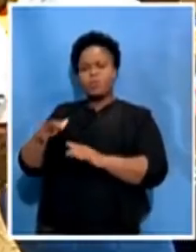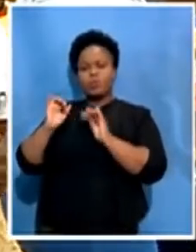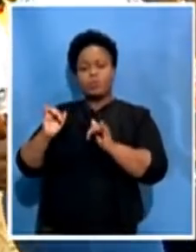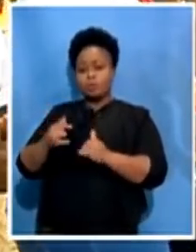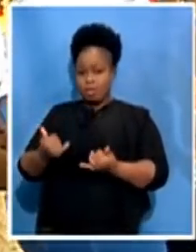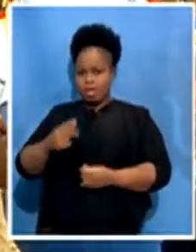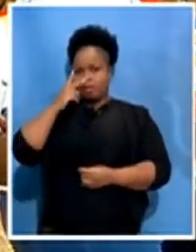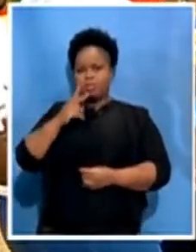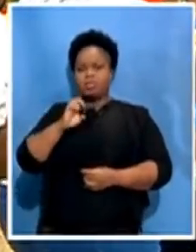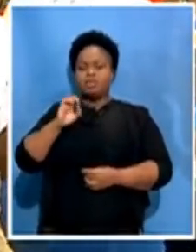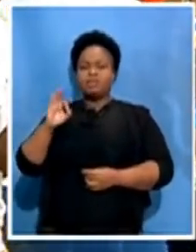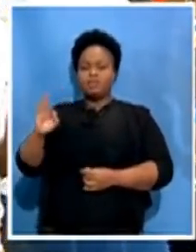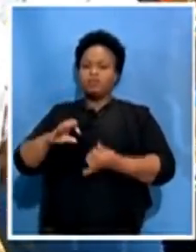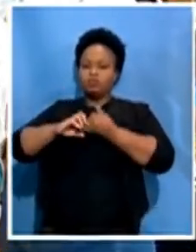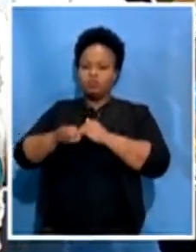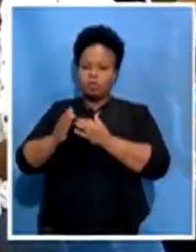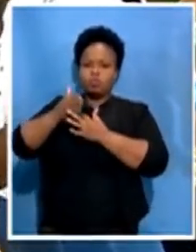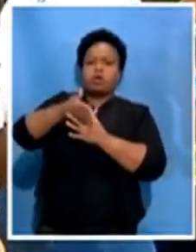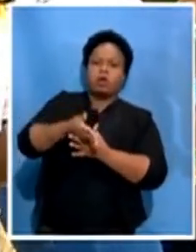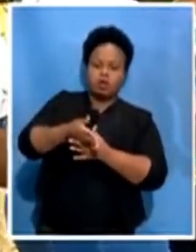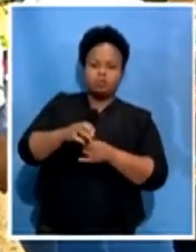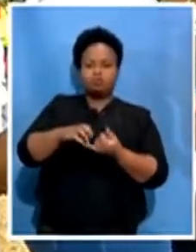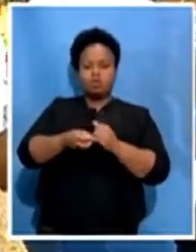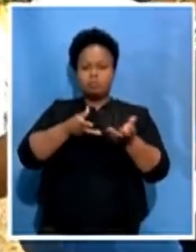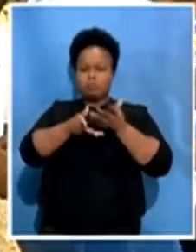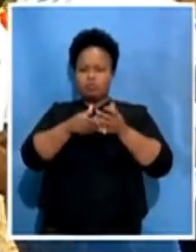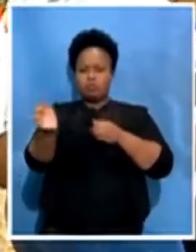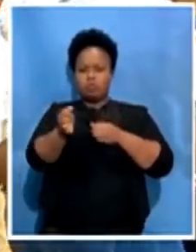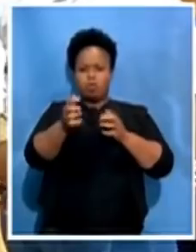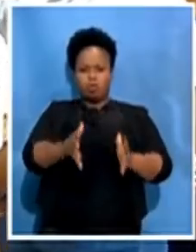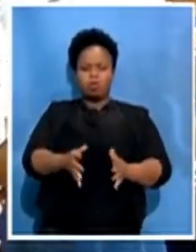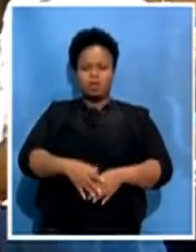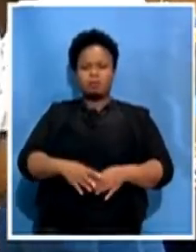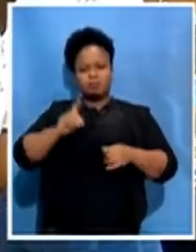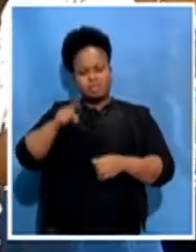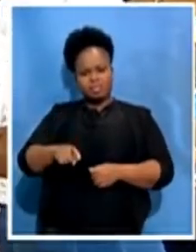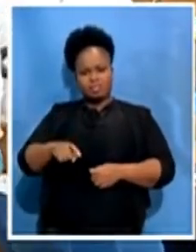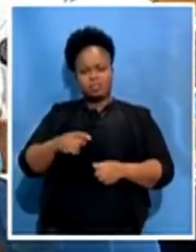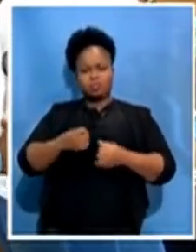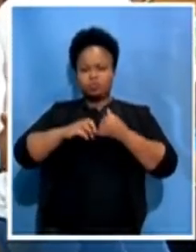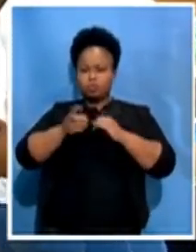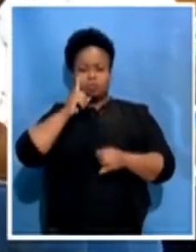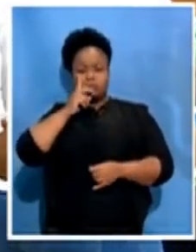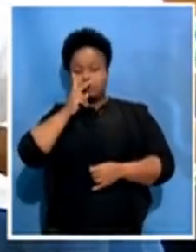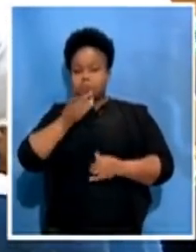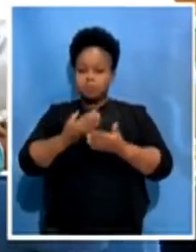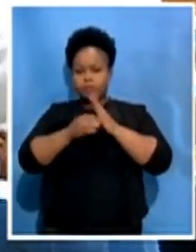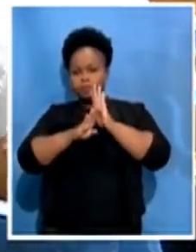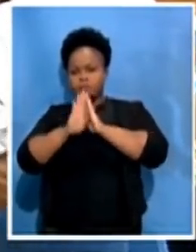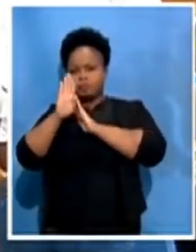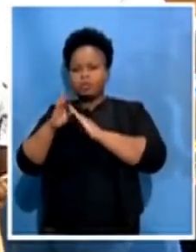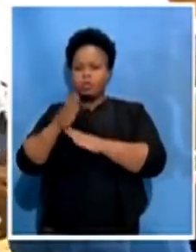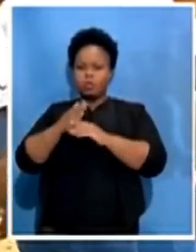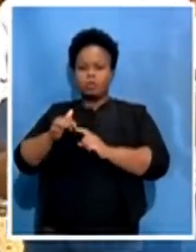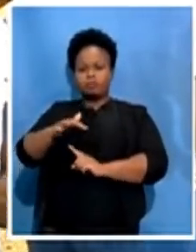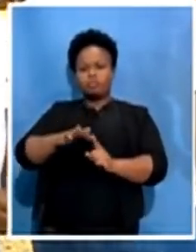and trying to speak to the employer to reach out to his conscience to see that he improves the living and working conditions for his workers. I wonder, Pimani,